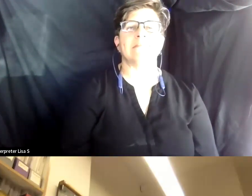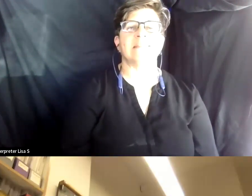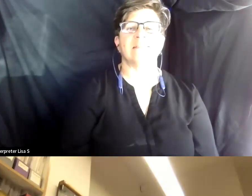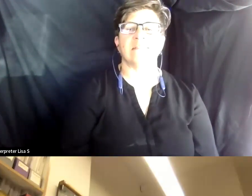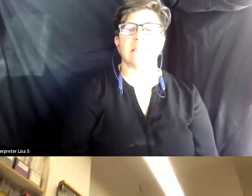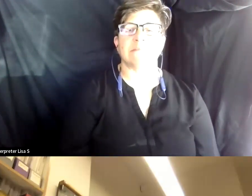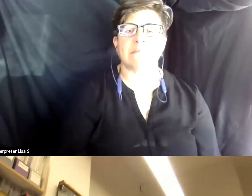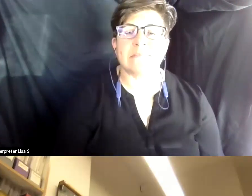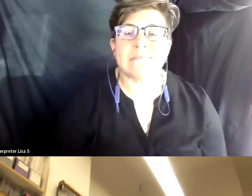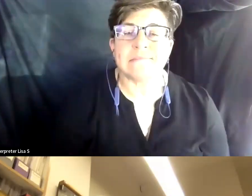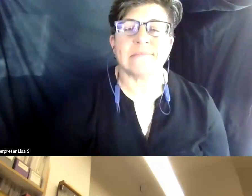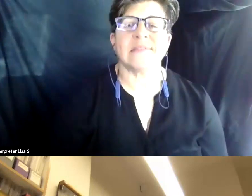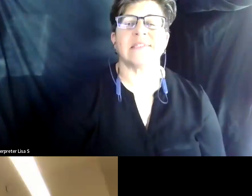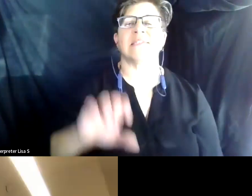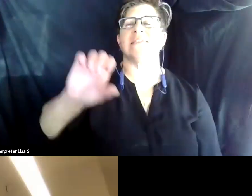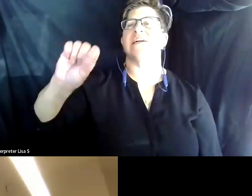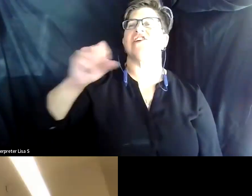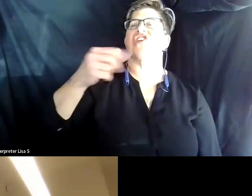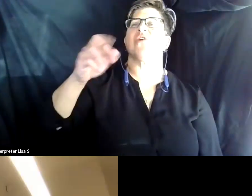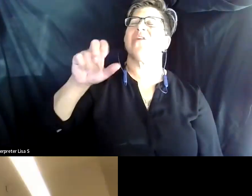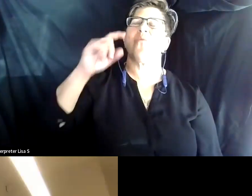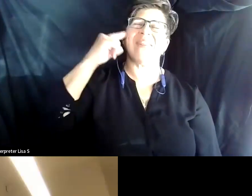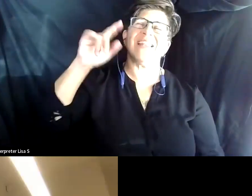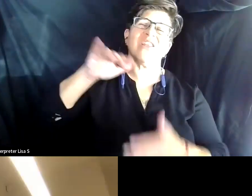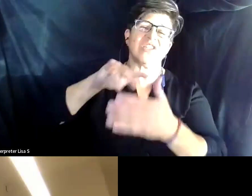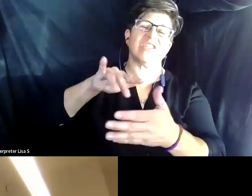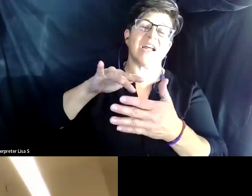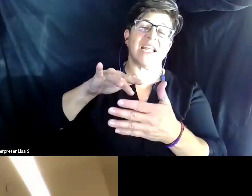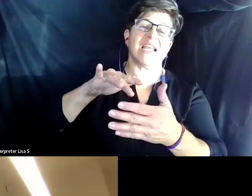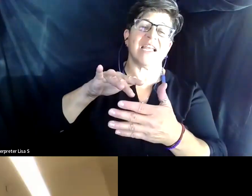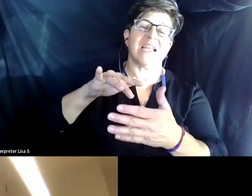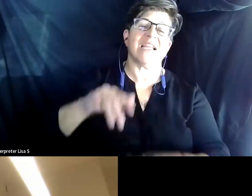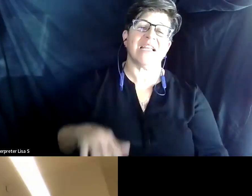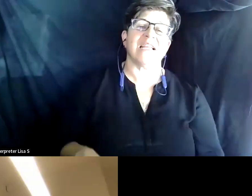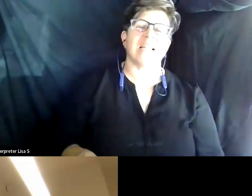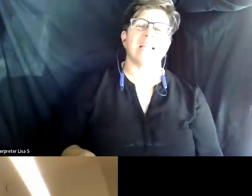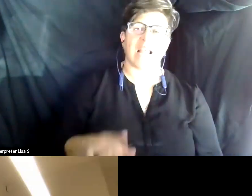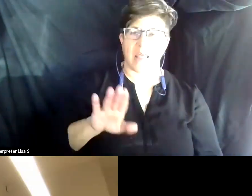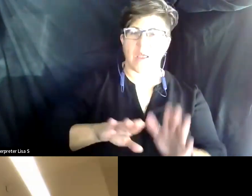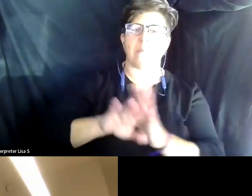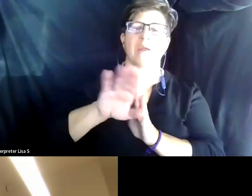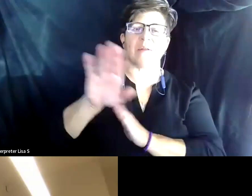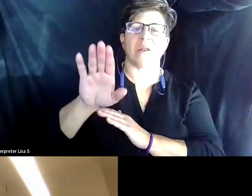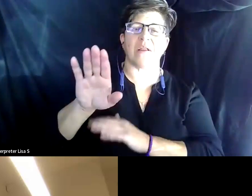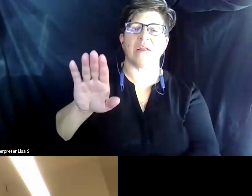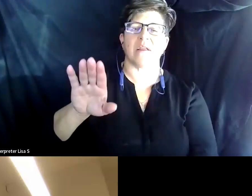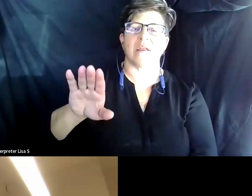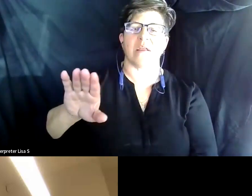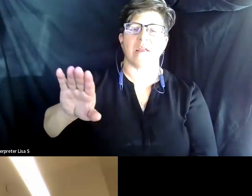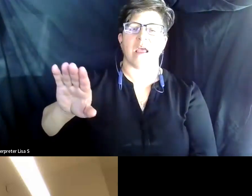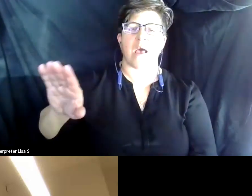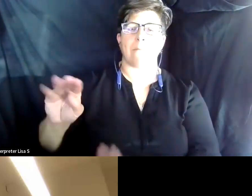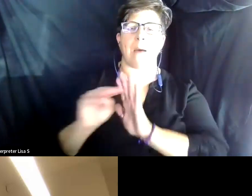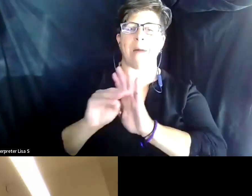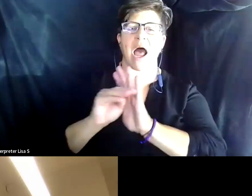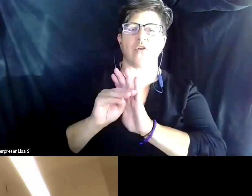by Uwe Wolfram. Uwe from Wolfram, Germany. right? He developed a pig model for H1C, and he